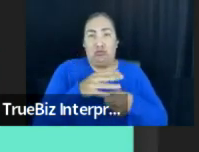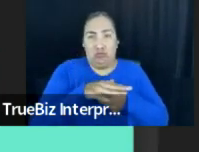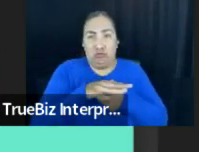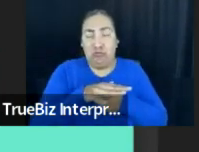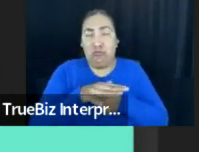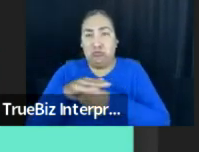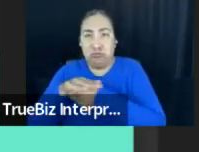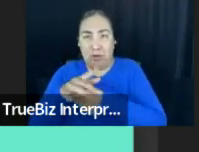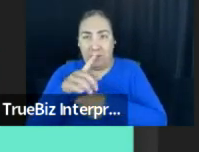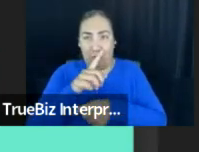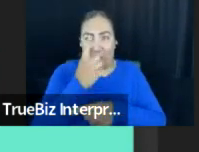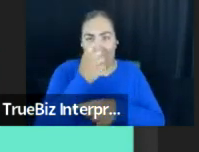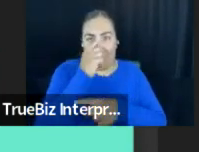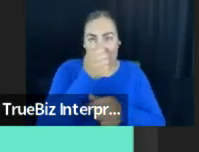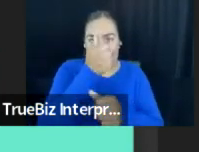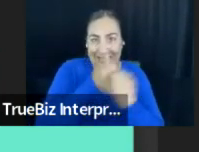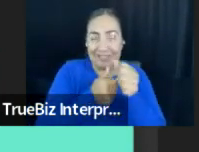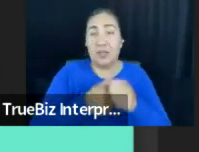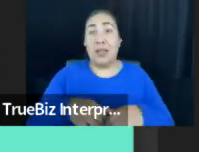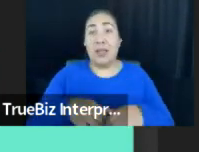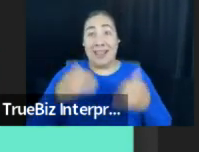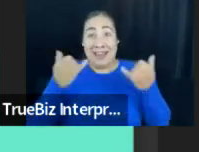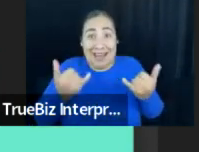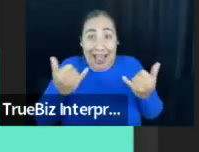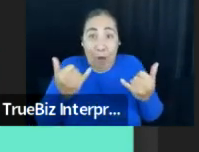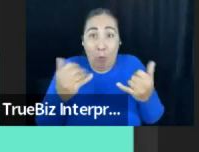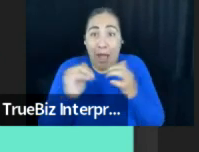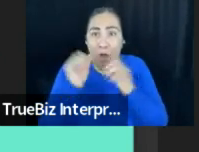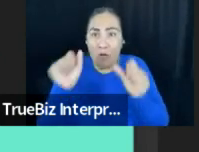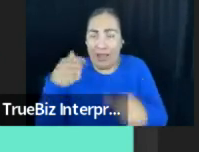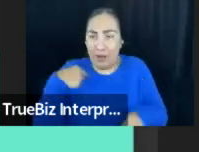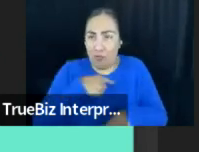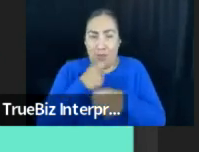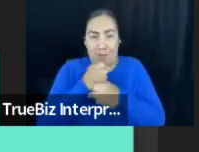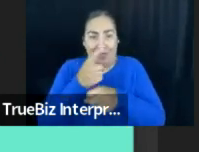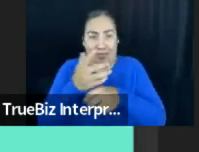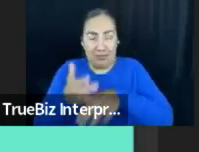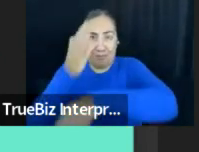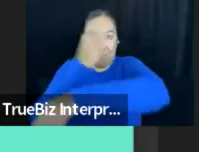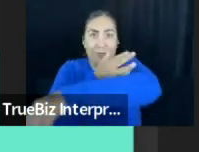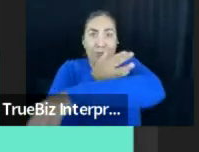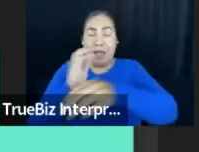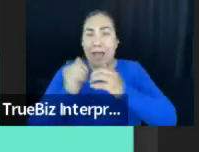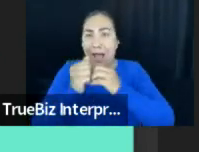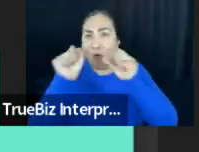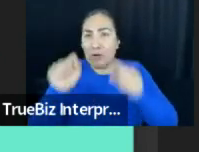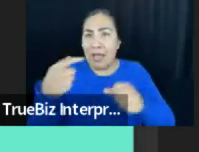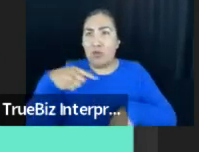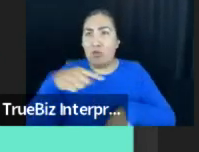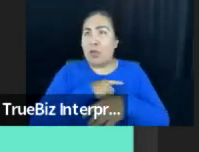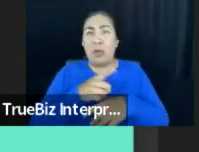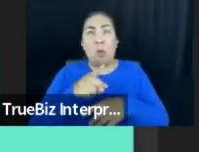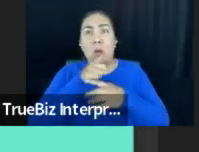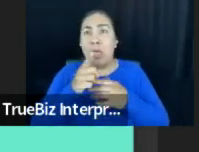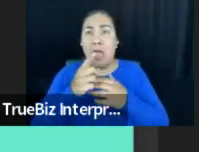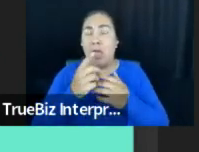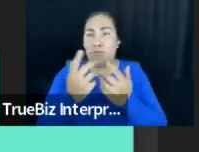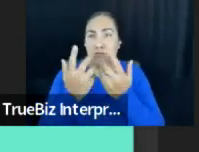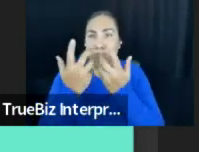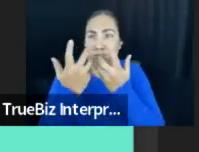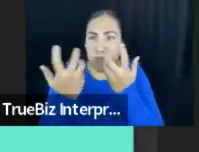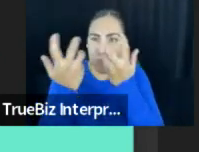where we're at right now is just how we can make them better, how we can sort of streamline the use of those